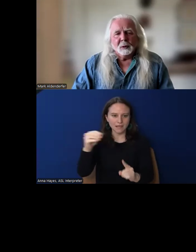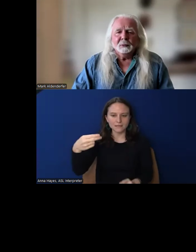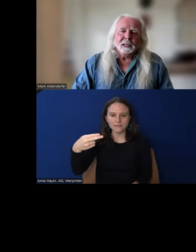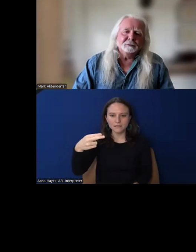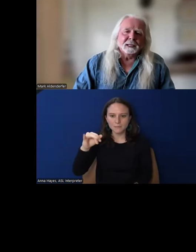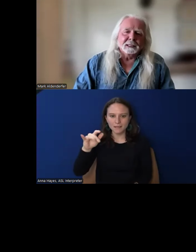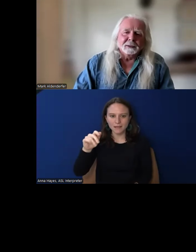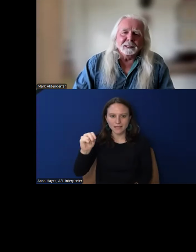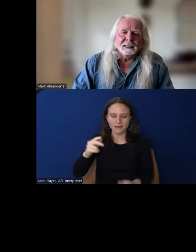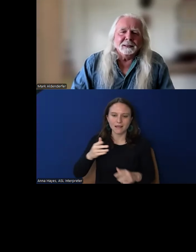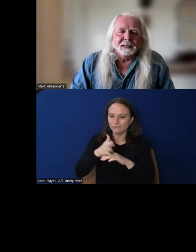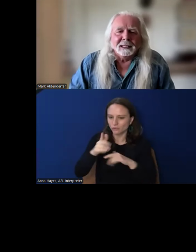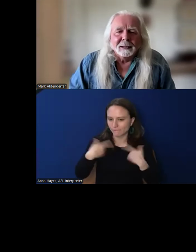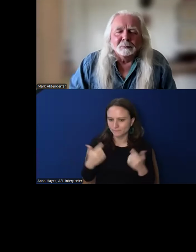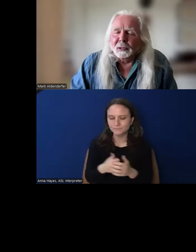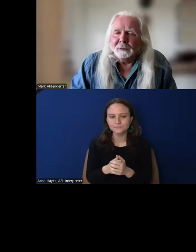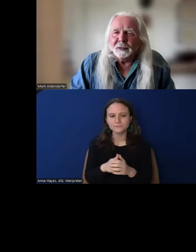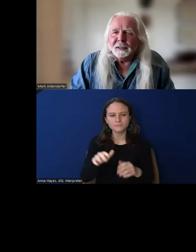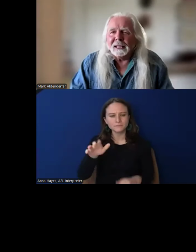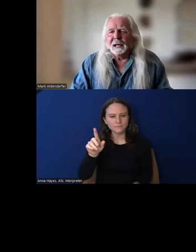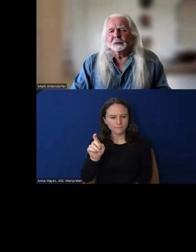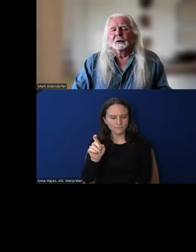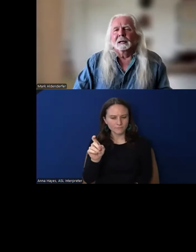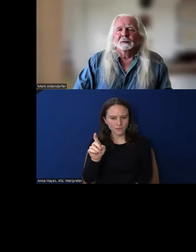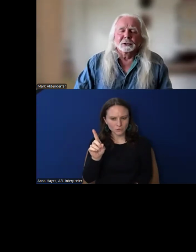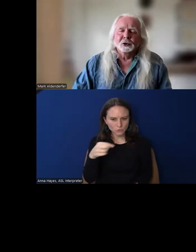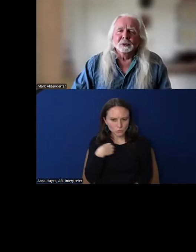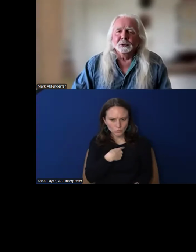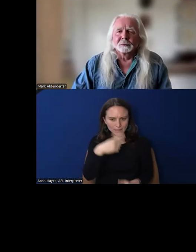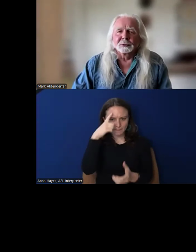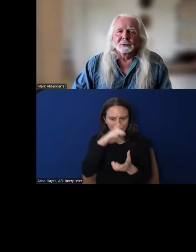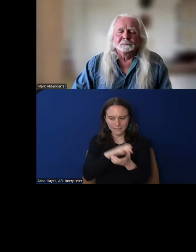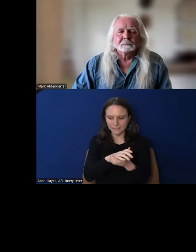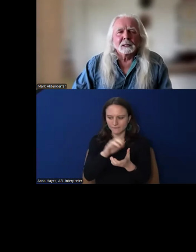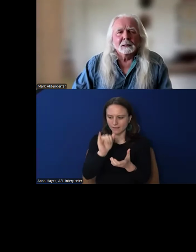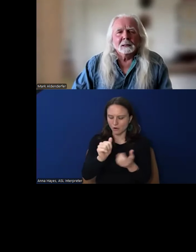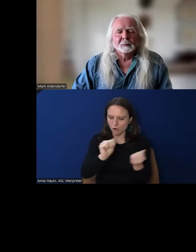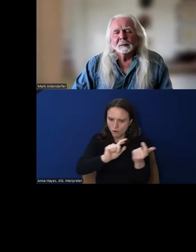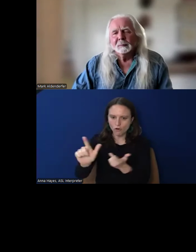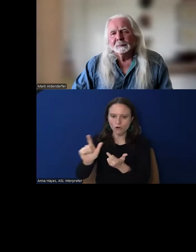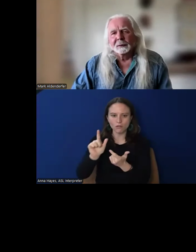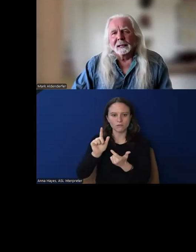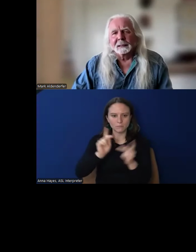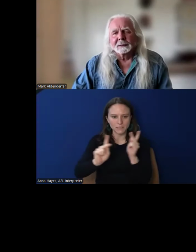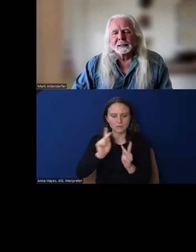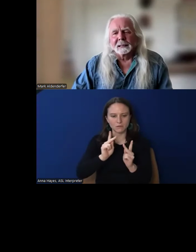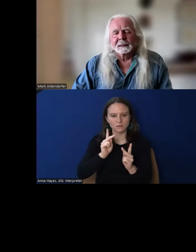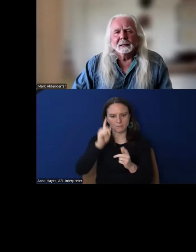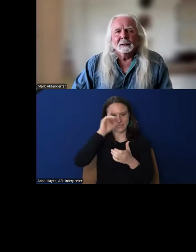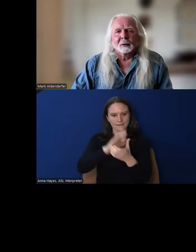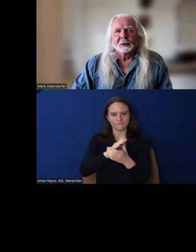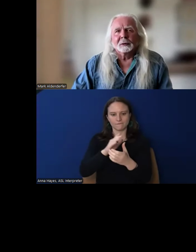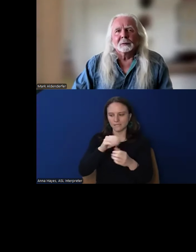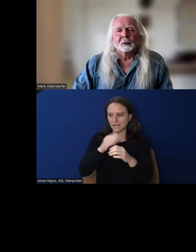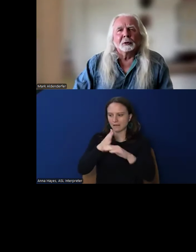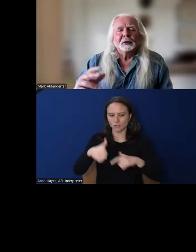Do we believe that a belief in the afterlife is a human universal? And what I mean by that is that